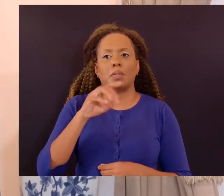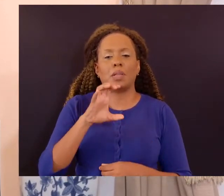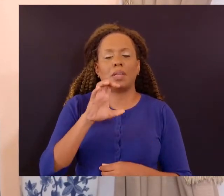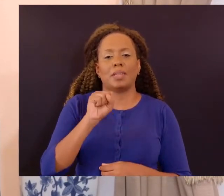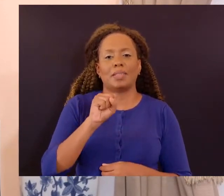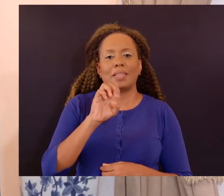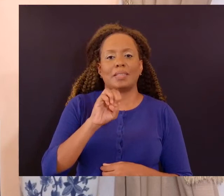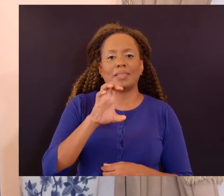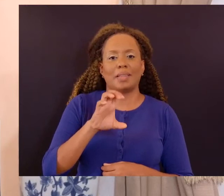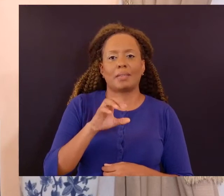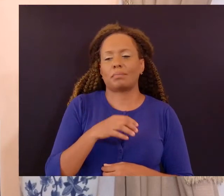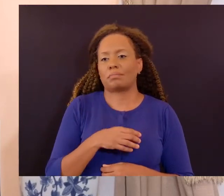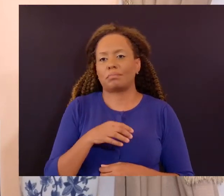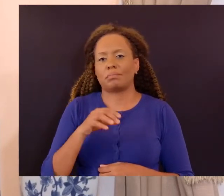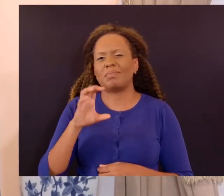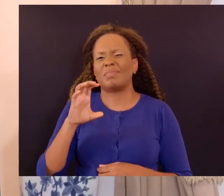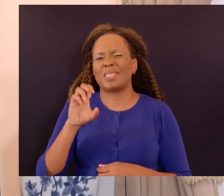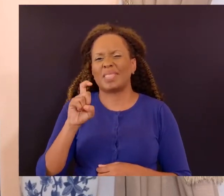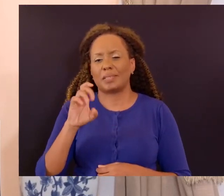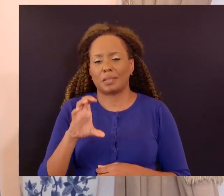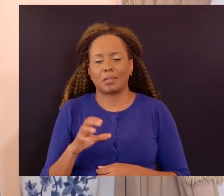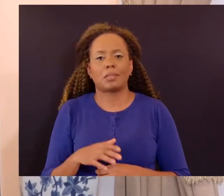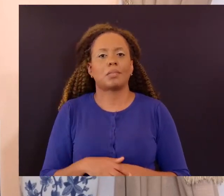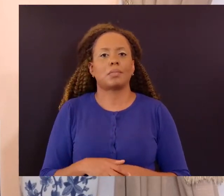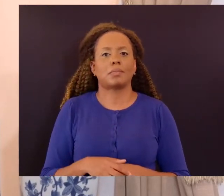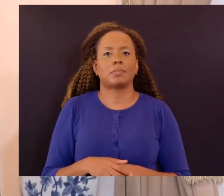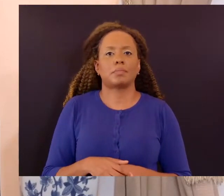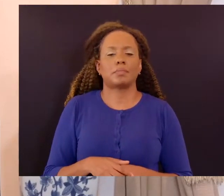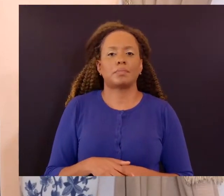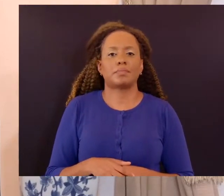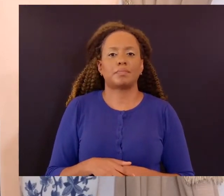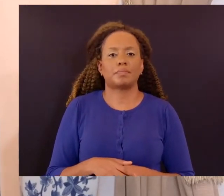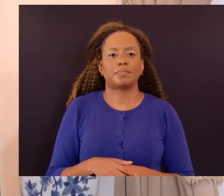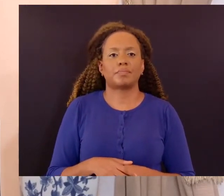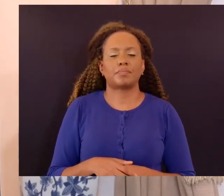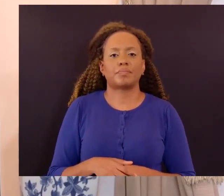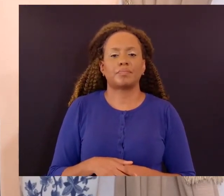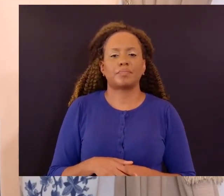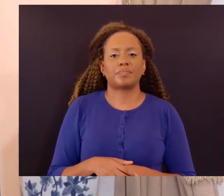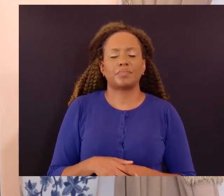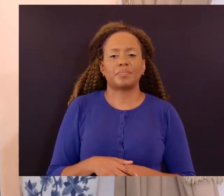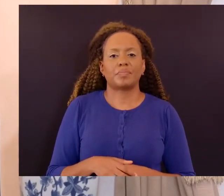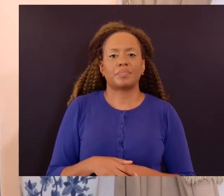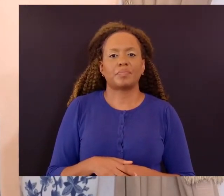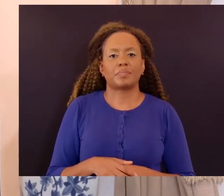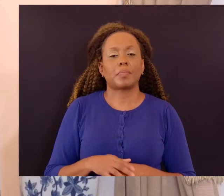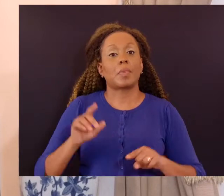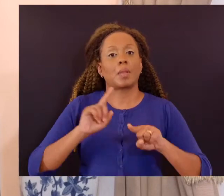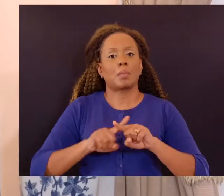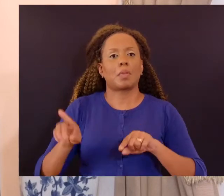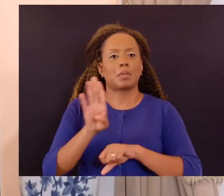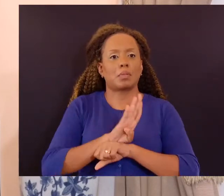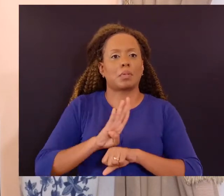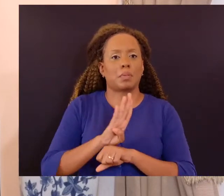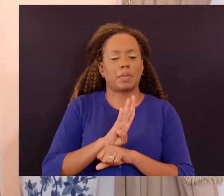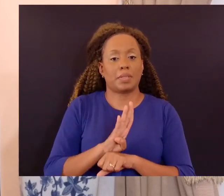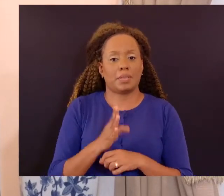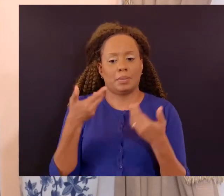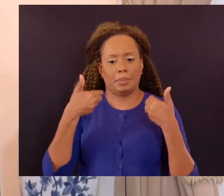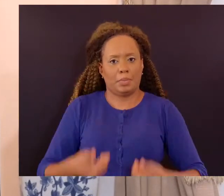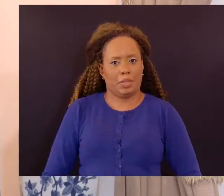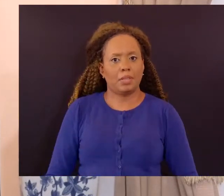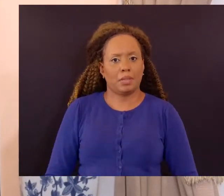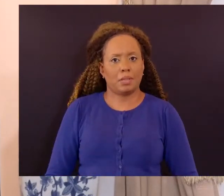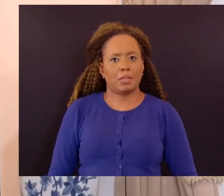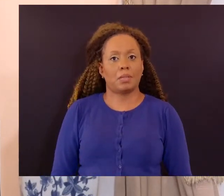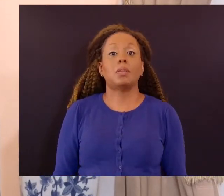students may wish to have an update on. And just simply to say that Barbados, certainly this minister and this